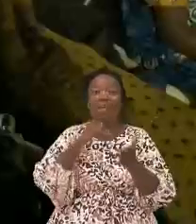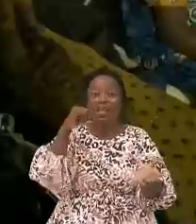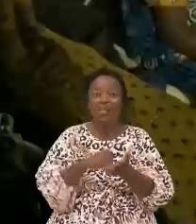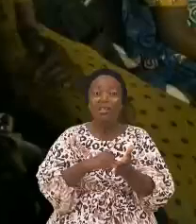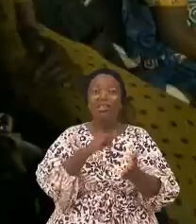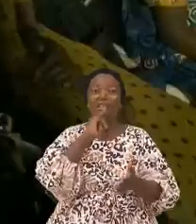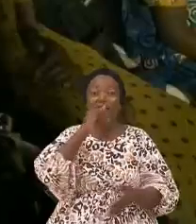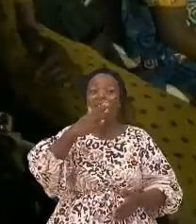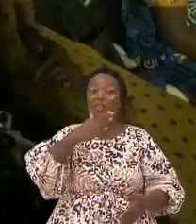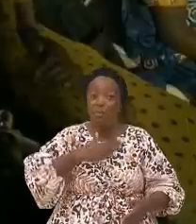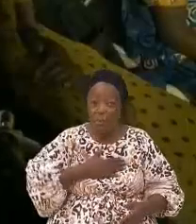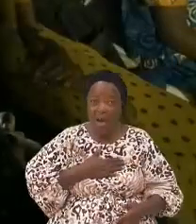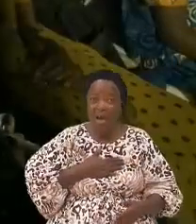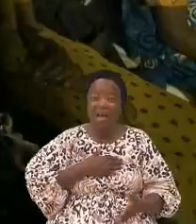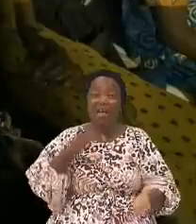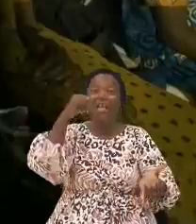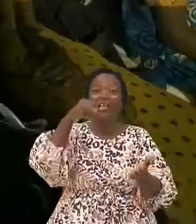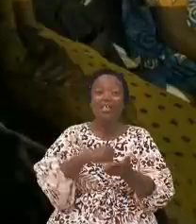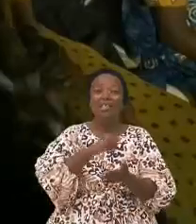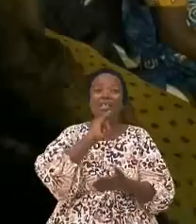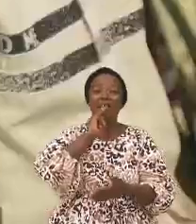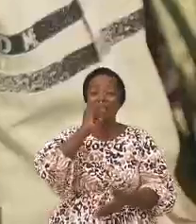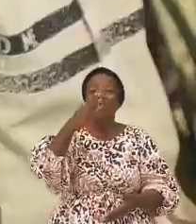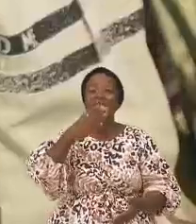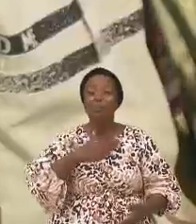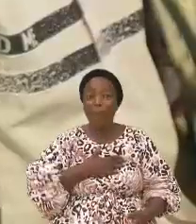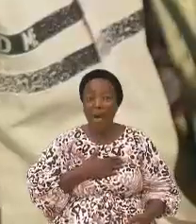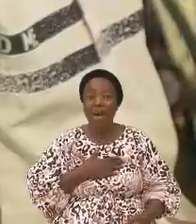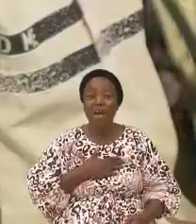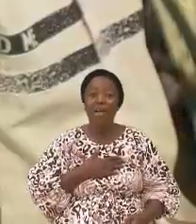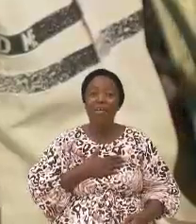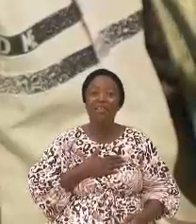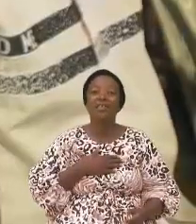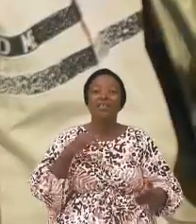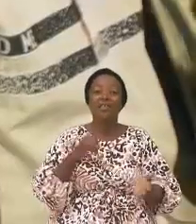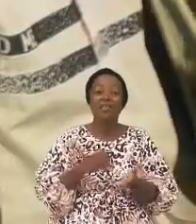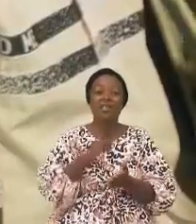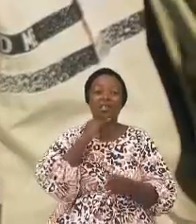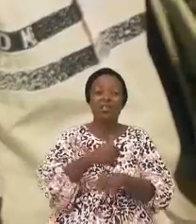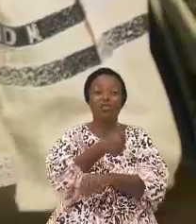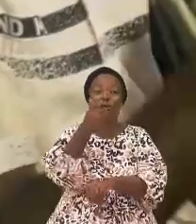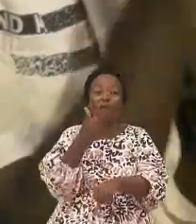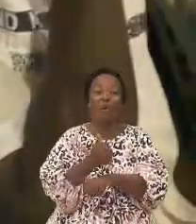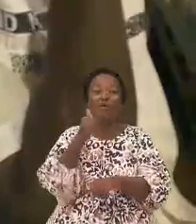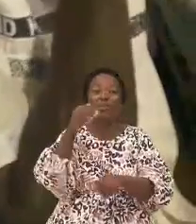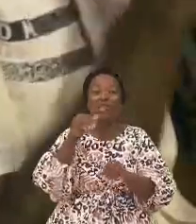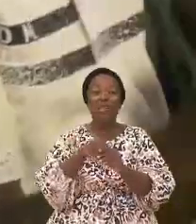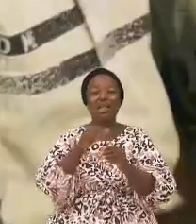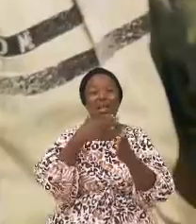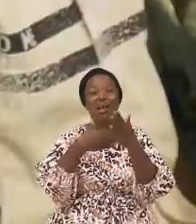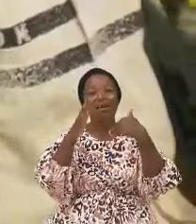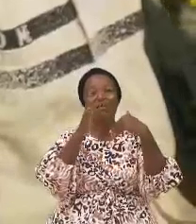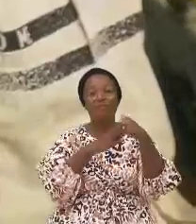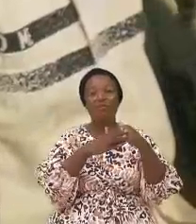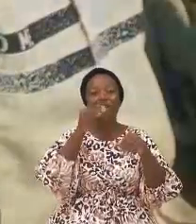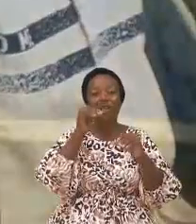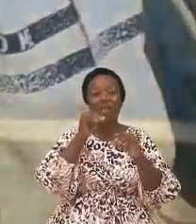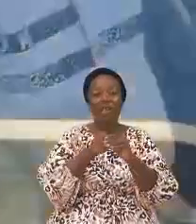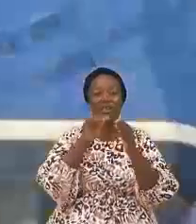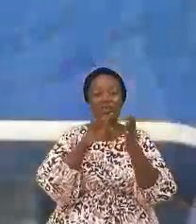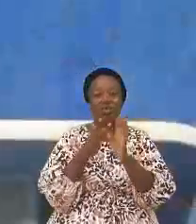mine. I said it's mine. It is mine.